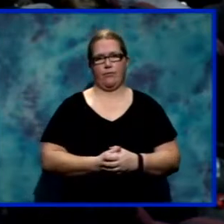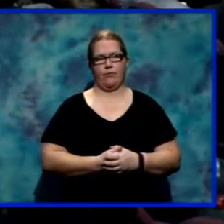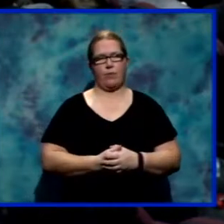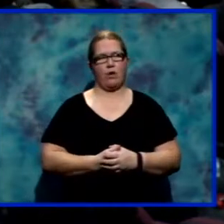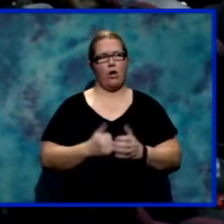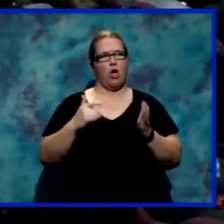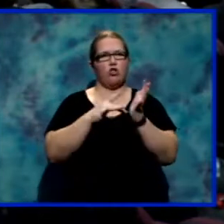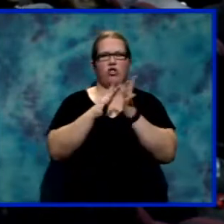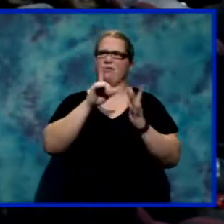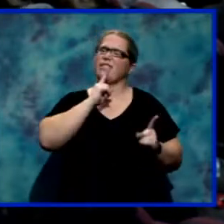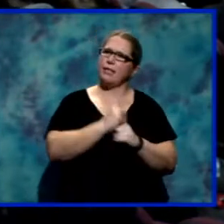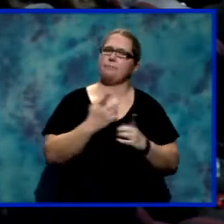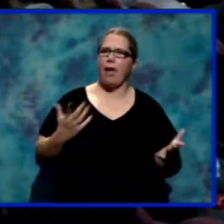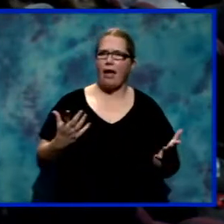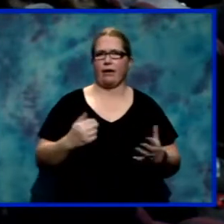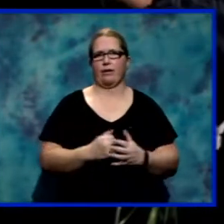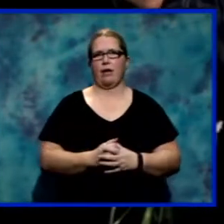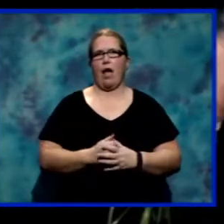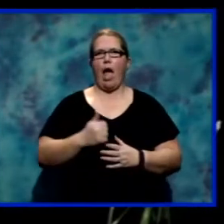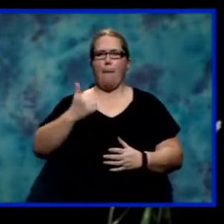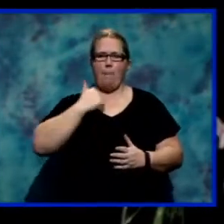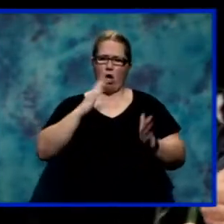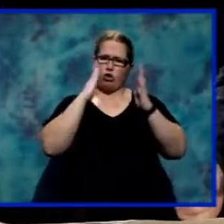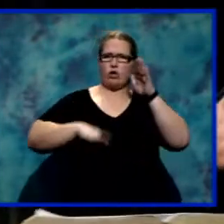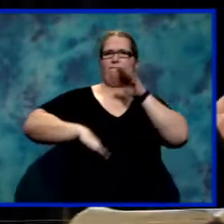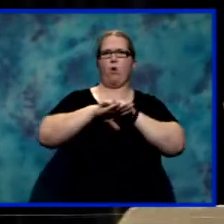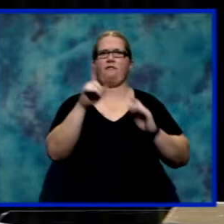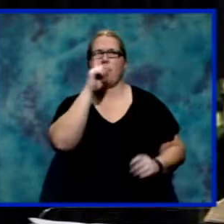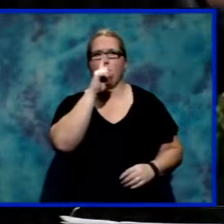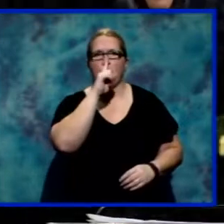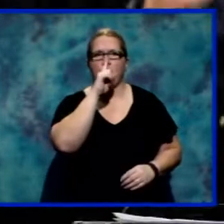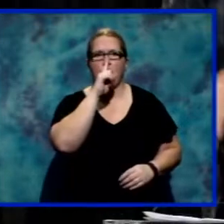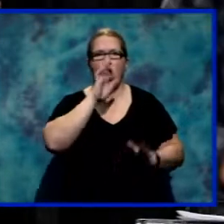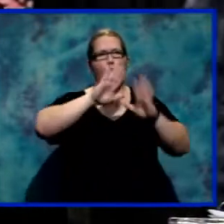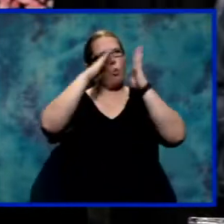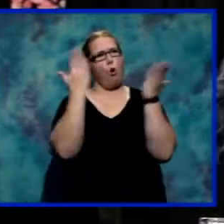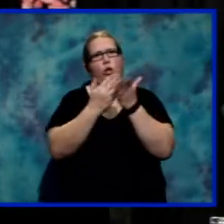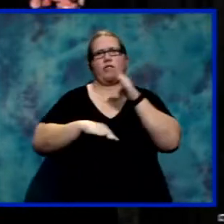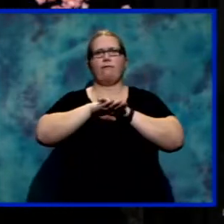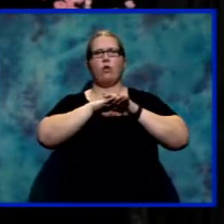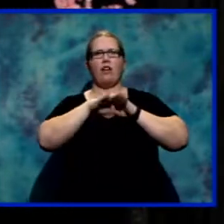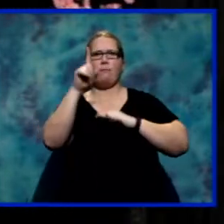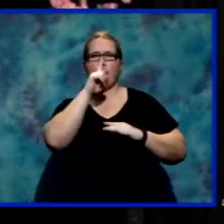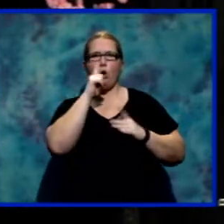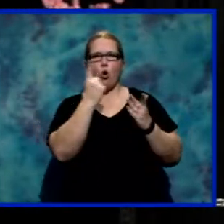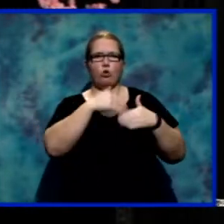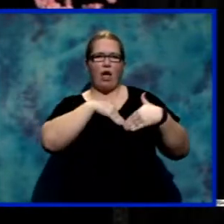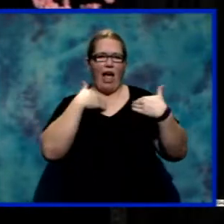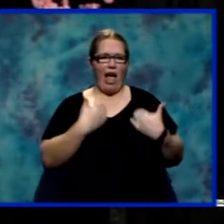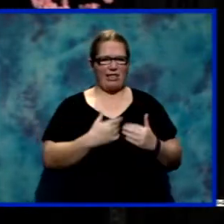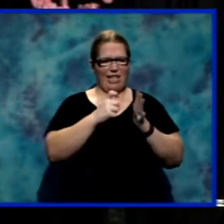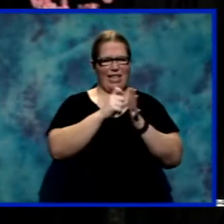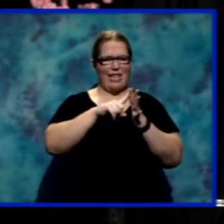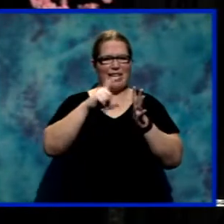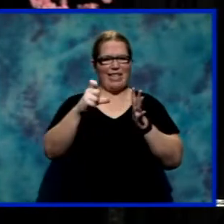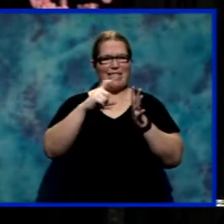So Jesus says, hey, my church is full of people. The world is full of people whose hearts are deceitful,